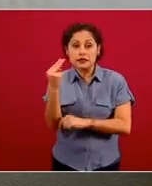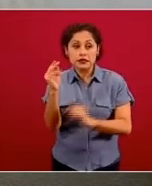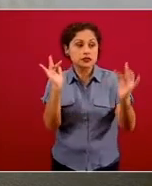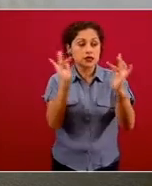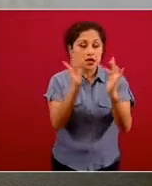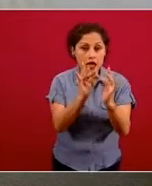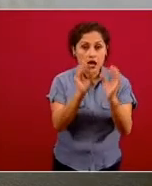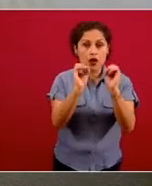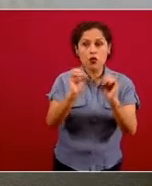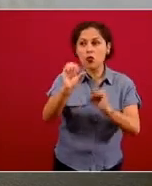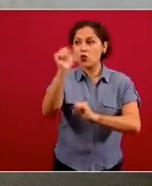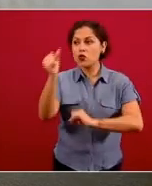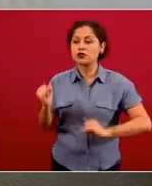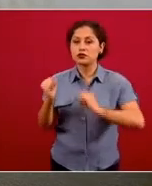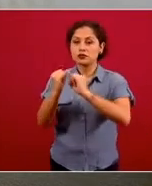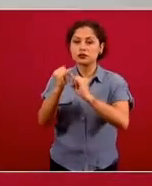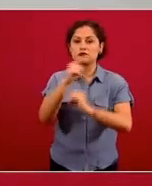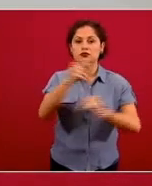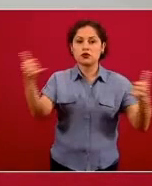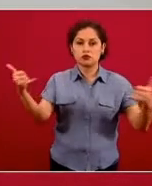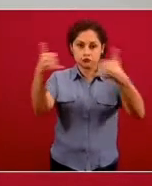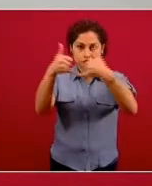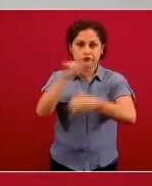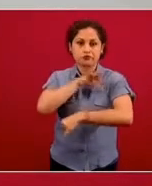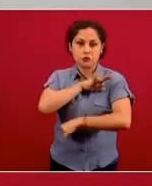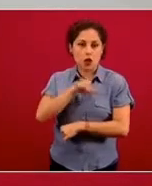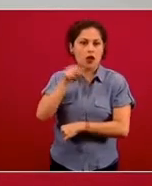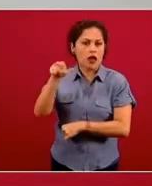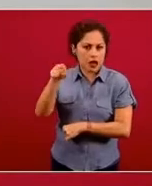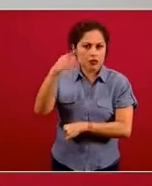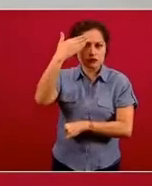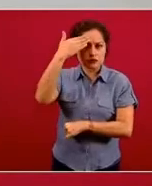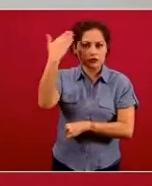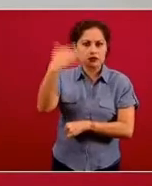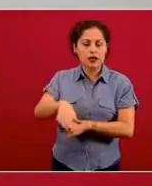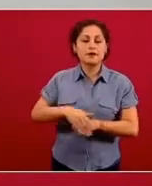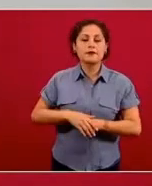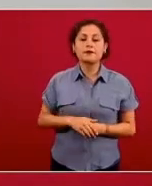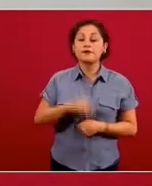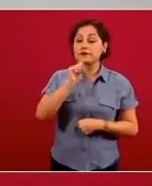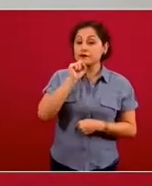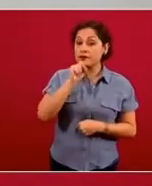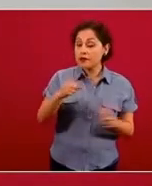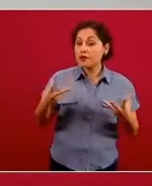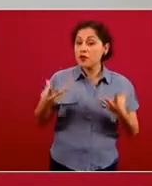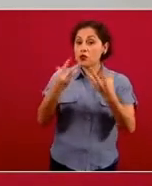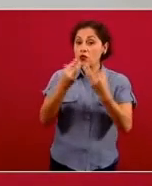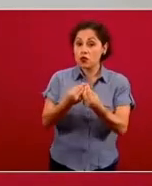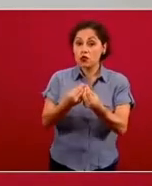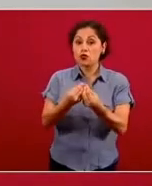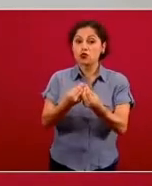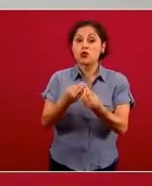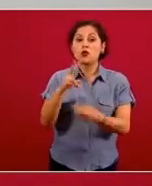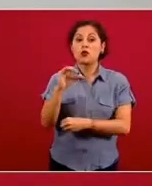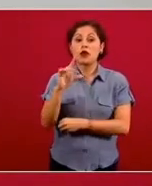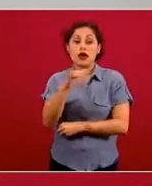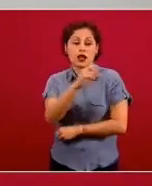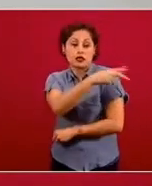do outreach, if that's what's necessary, to other institutions, and also so that there's the right